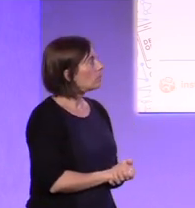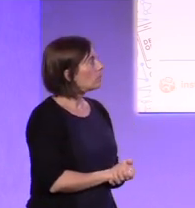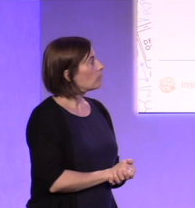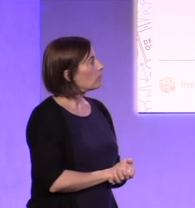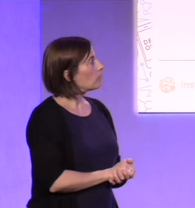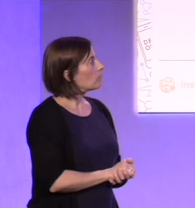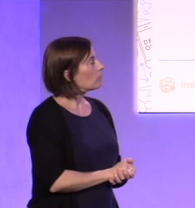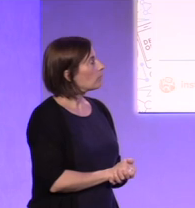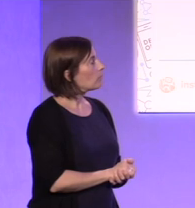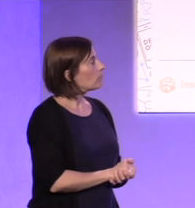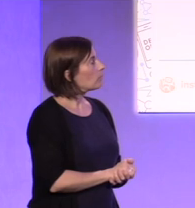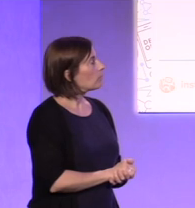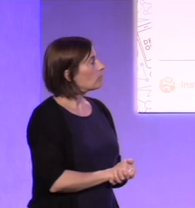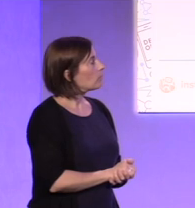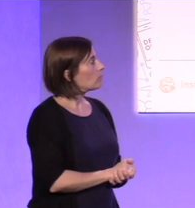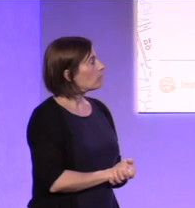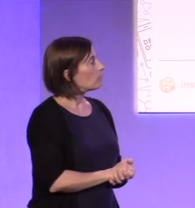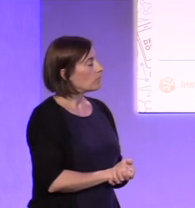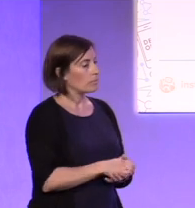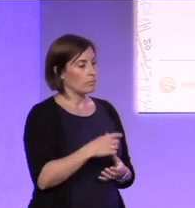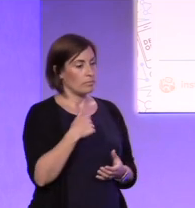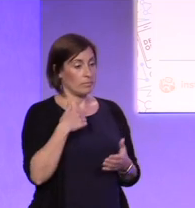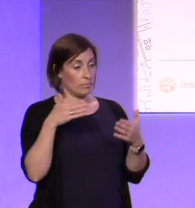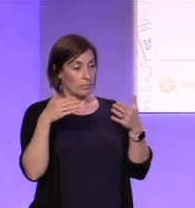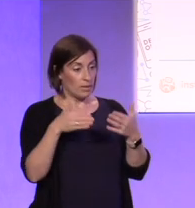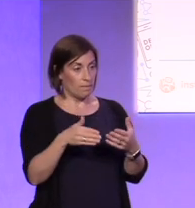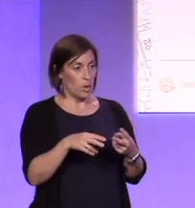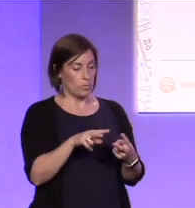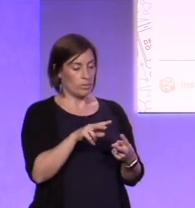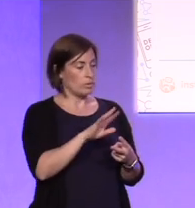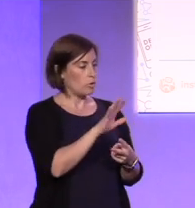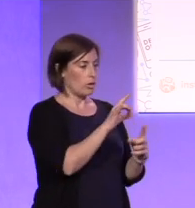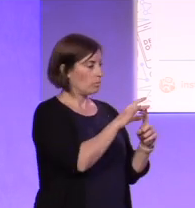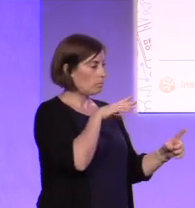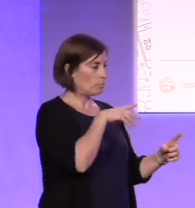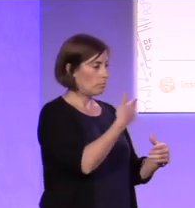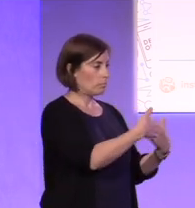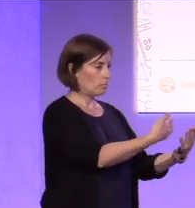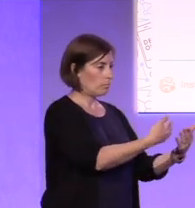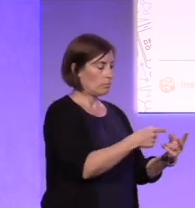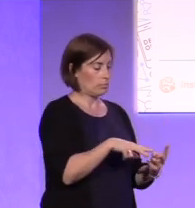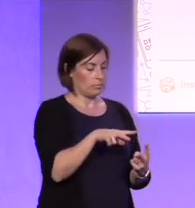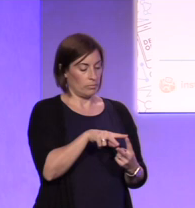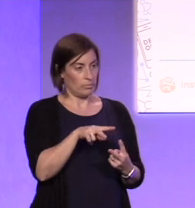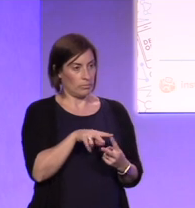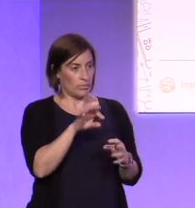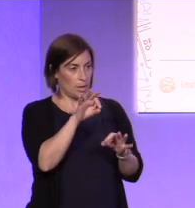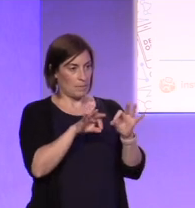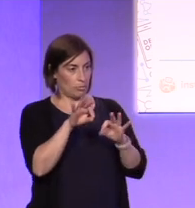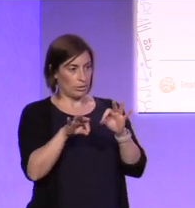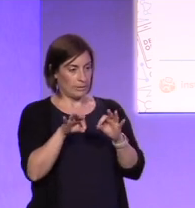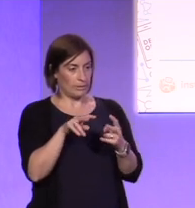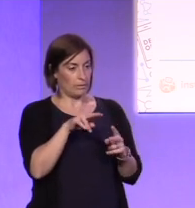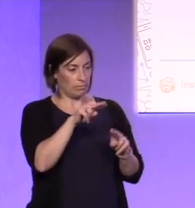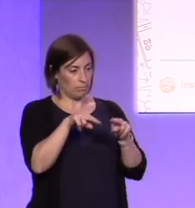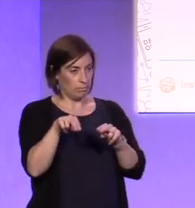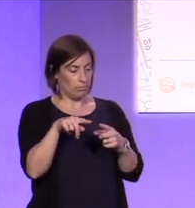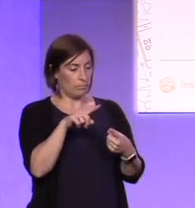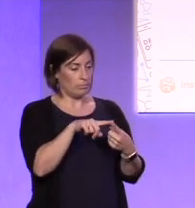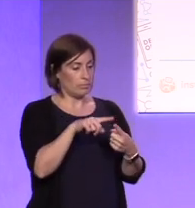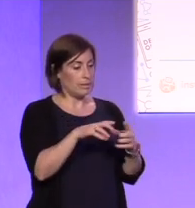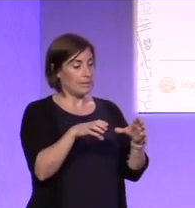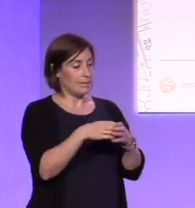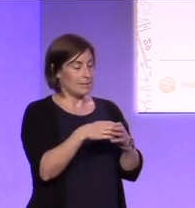Our focus now is on two key metrics. The first one is our team's health. This is the weather vane. This is the thing that is going to show you